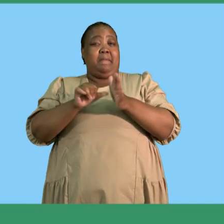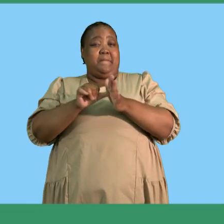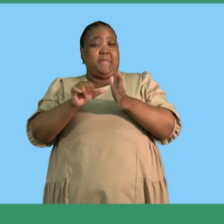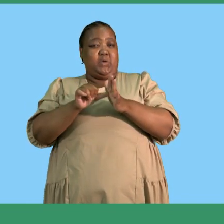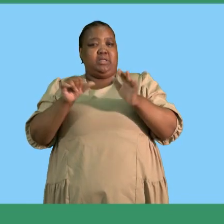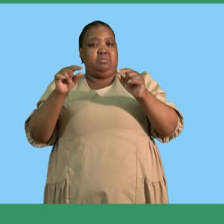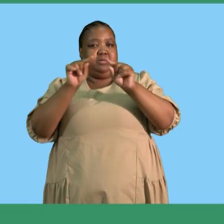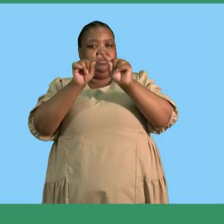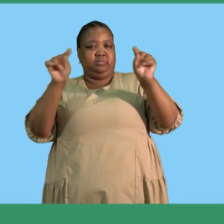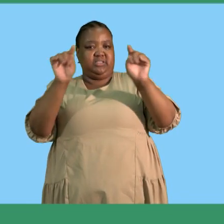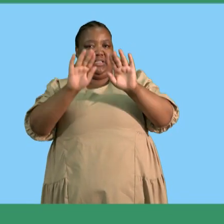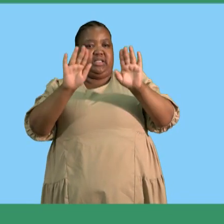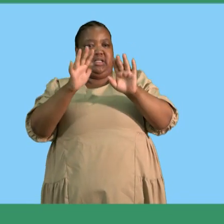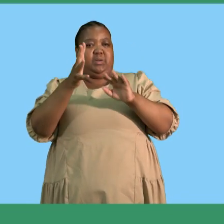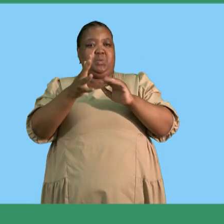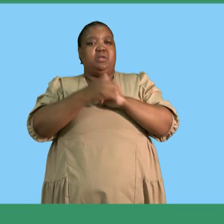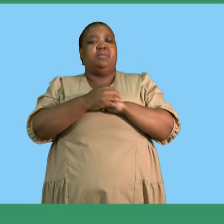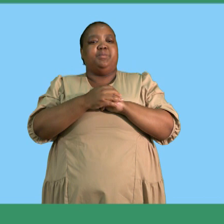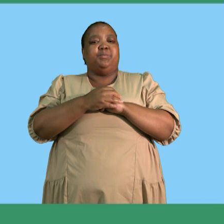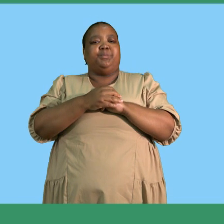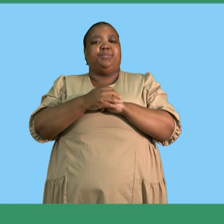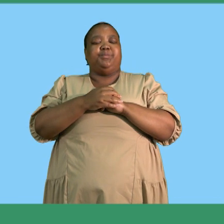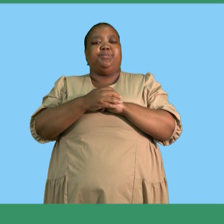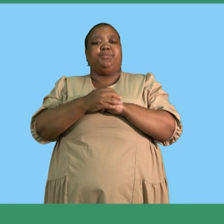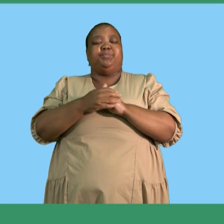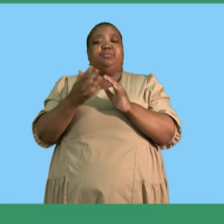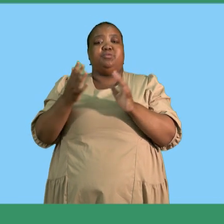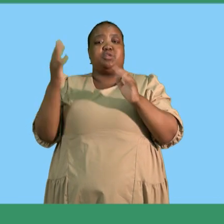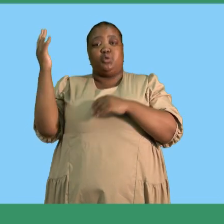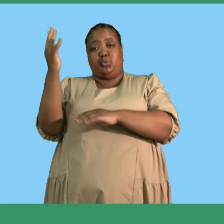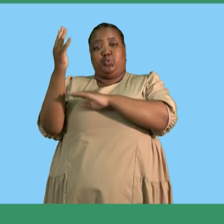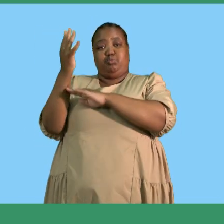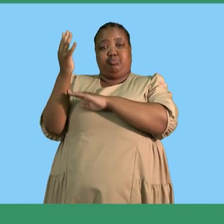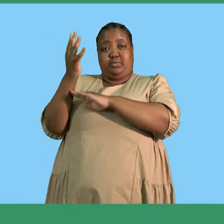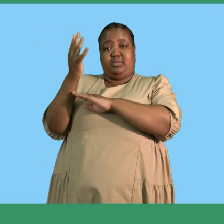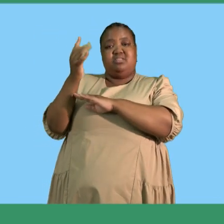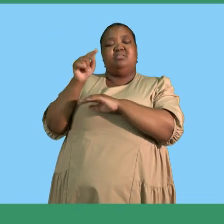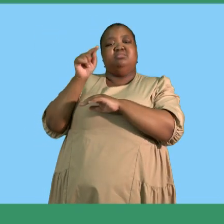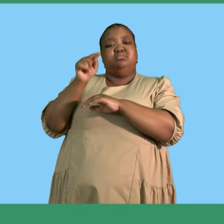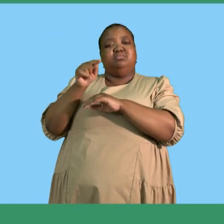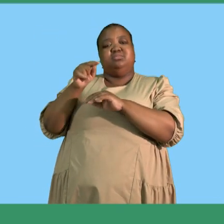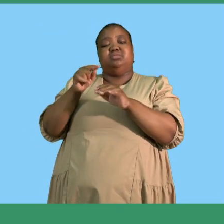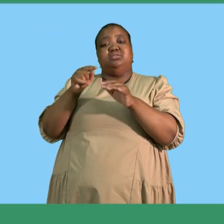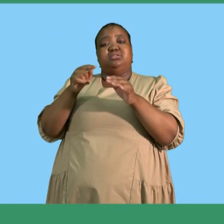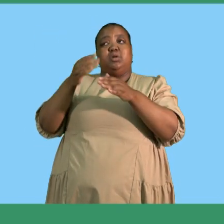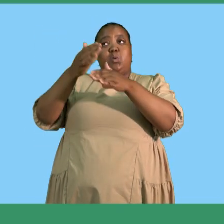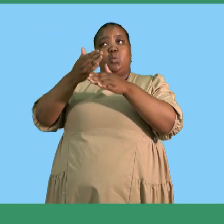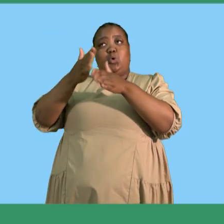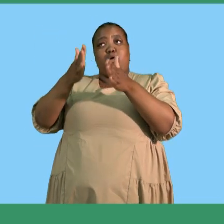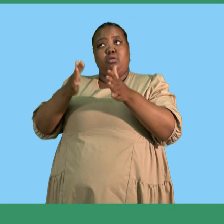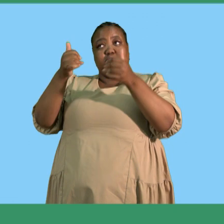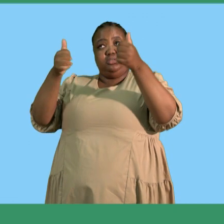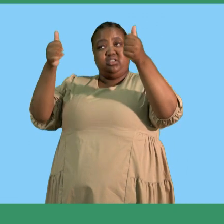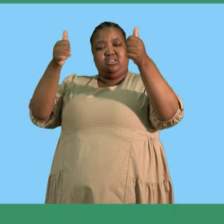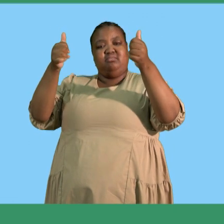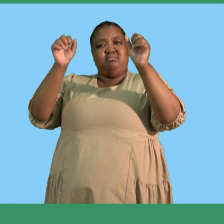facts. That when you are presenting, it is important for your employees to be informed about the